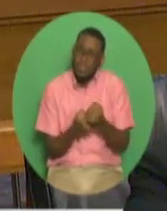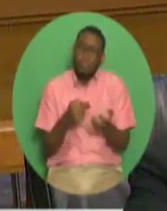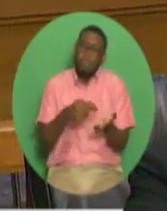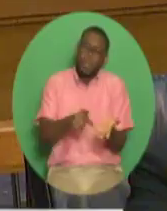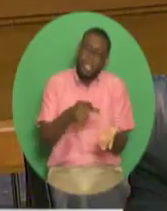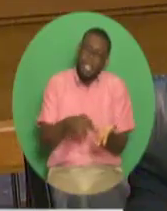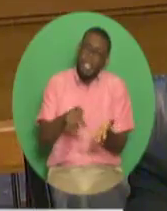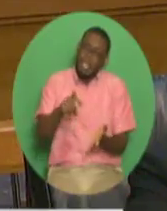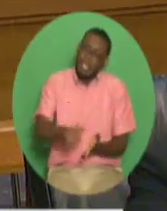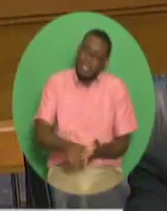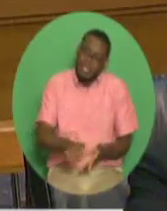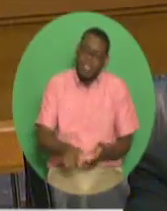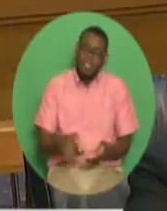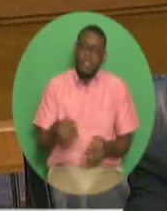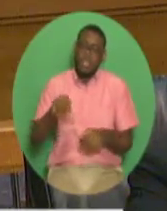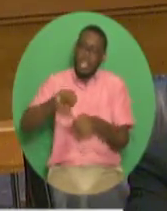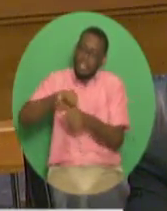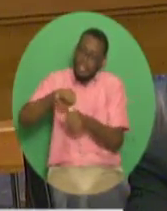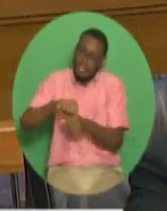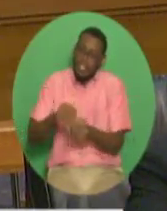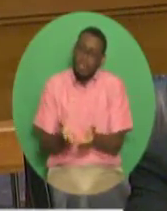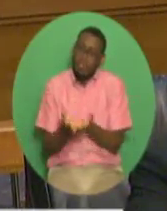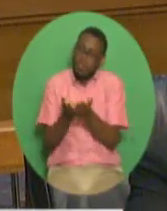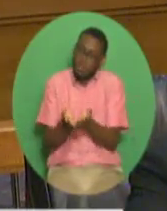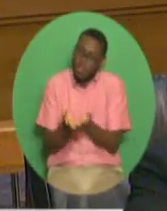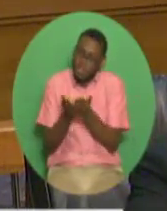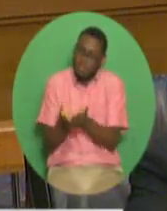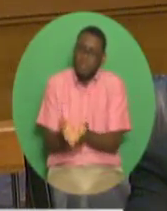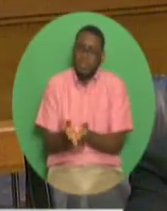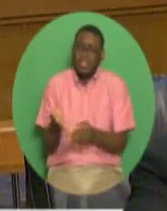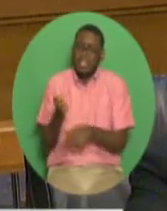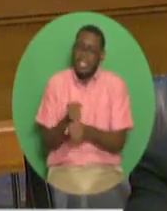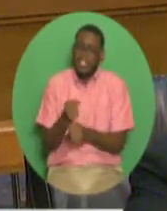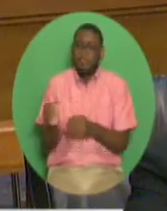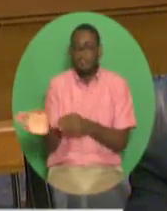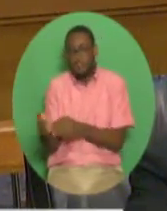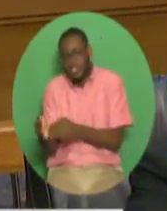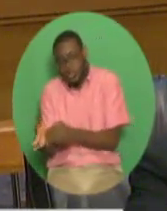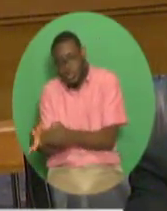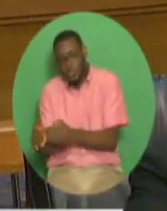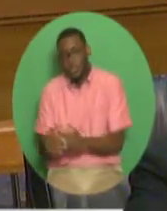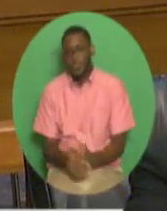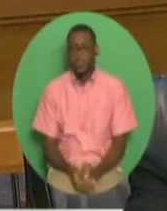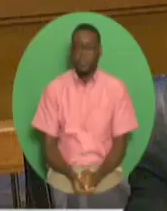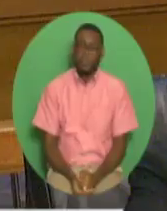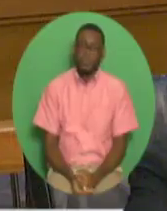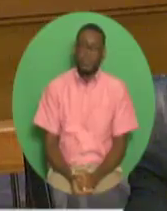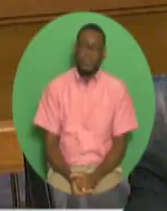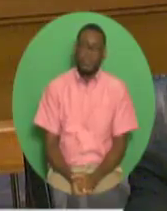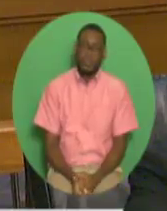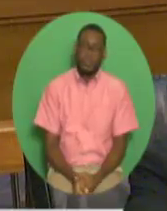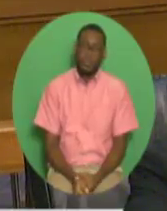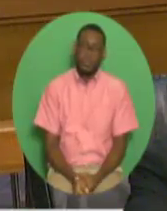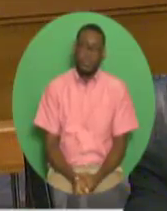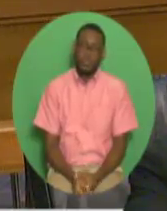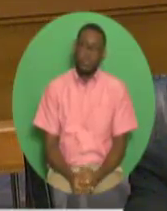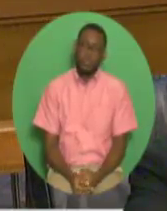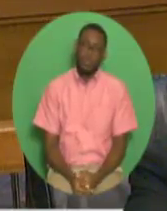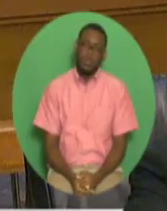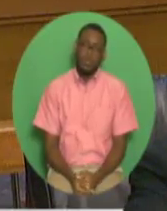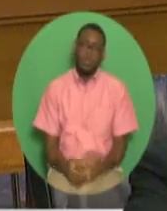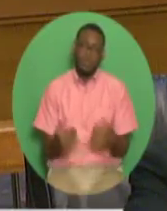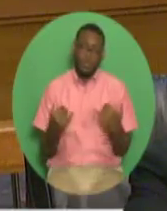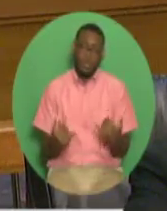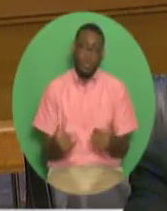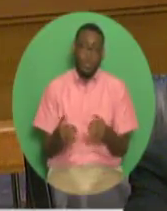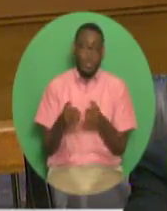Madam Speaker, the issue here with regards to public administration and the public service is